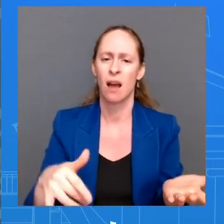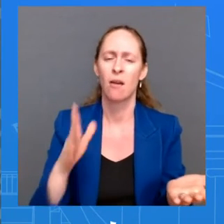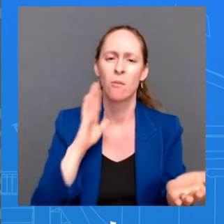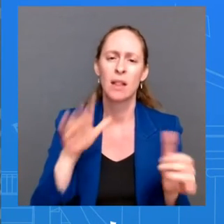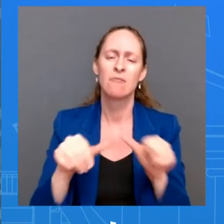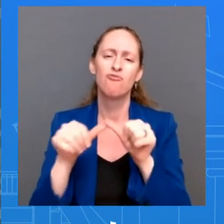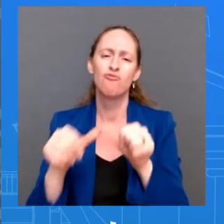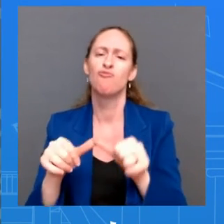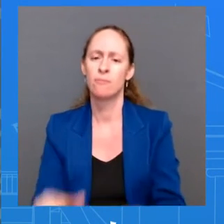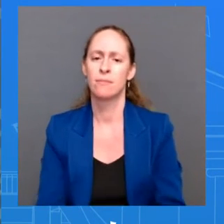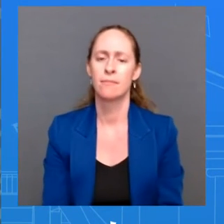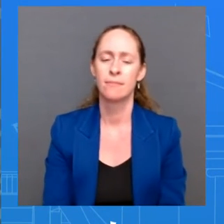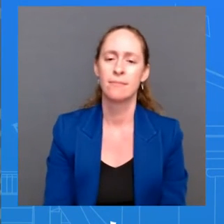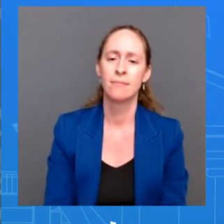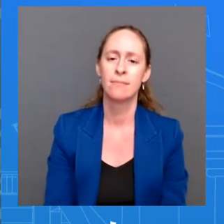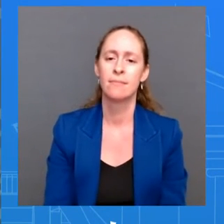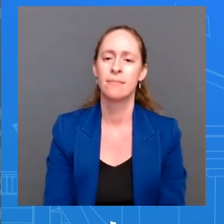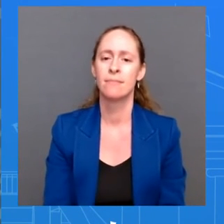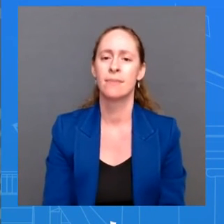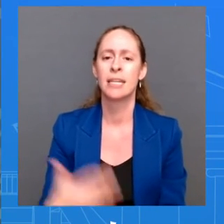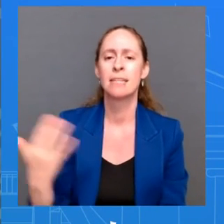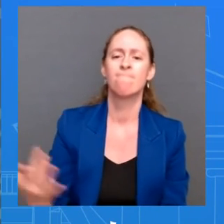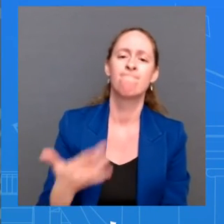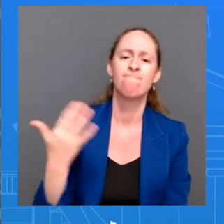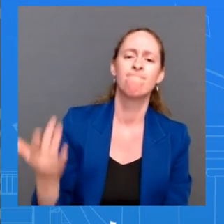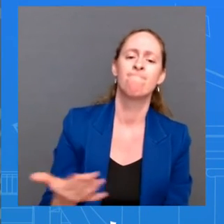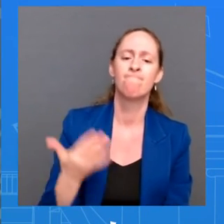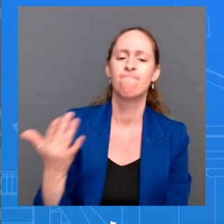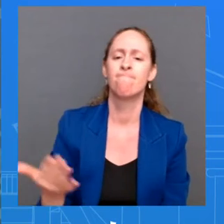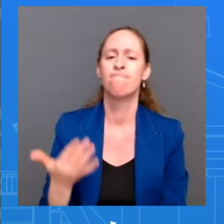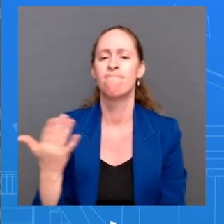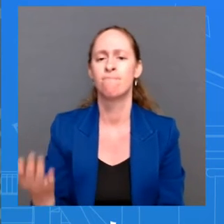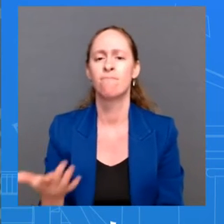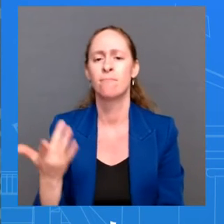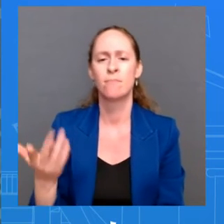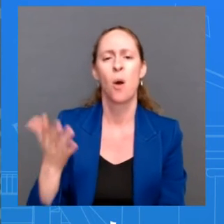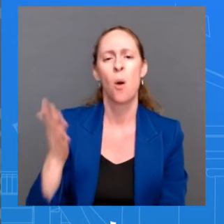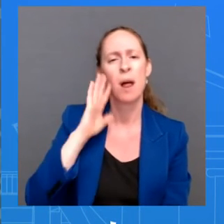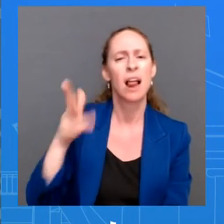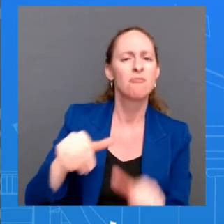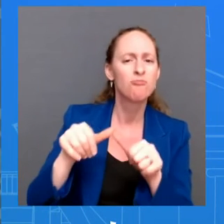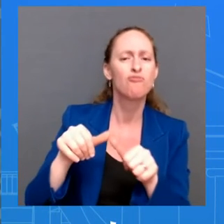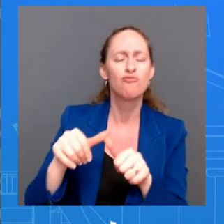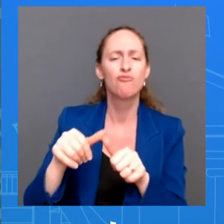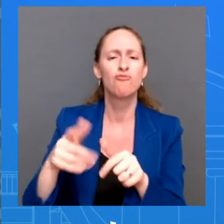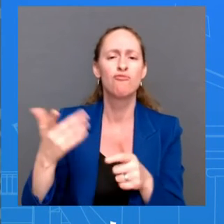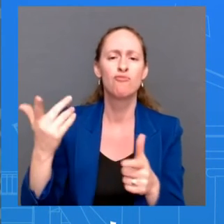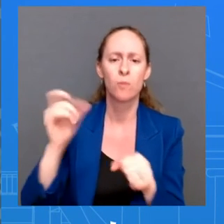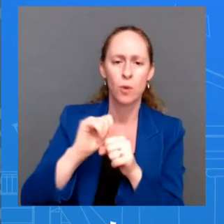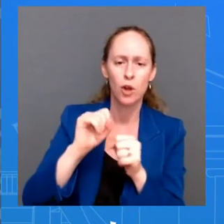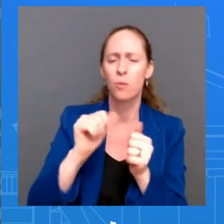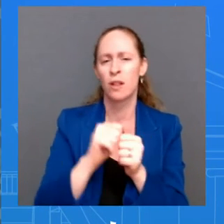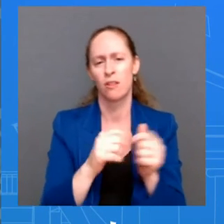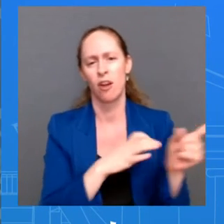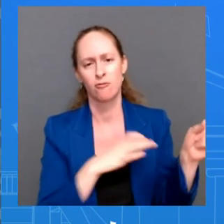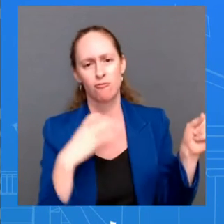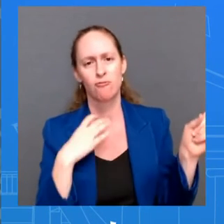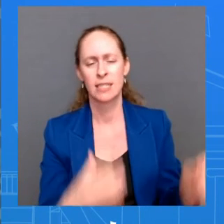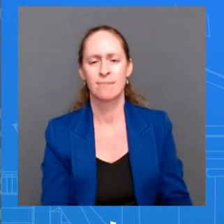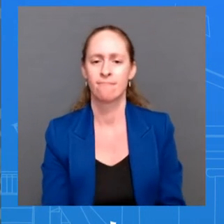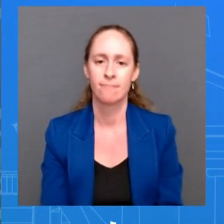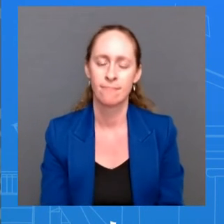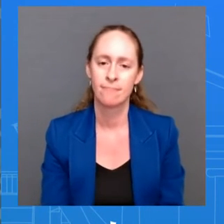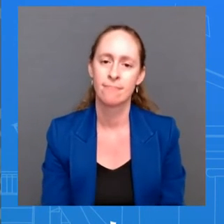work with Congress to deliver on the COVID and monkeypox. It's about $21